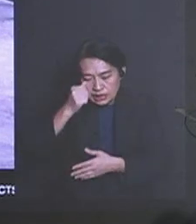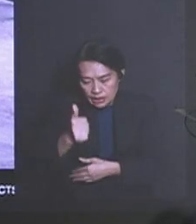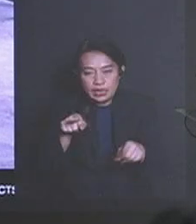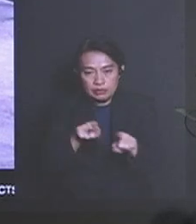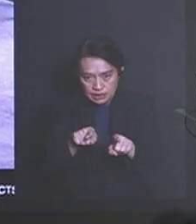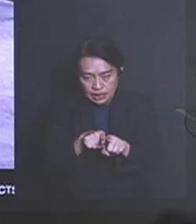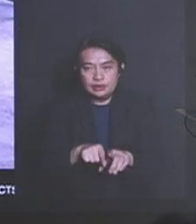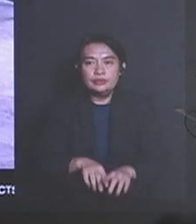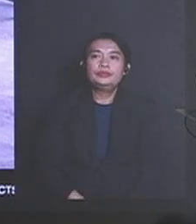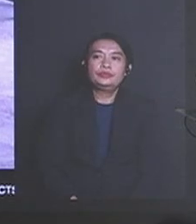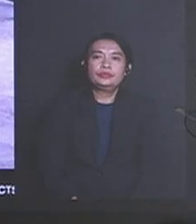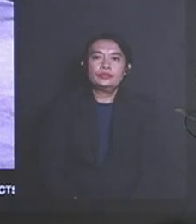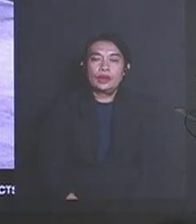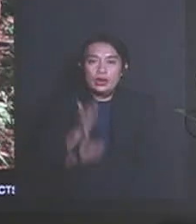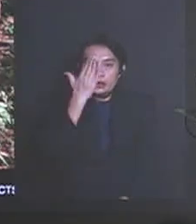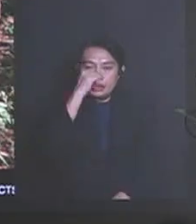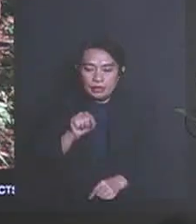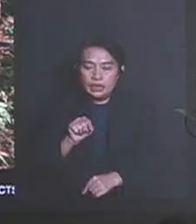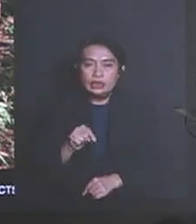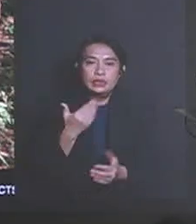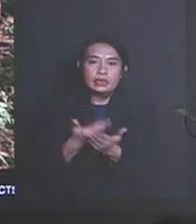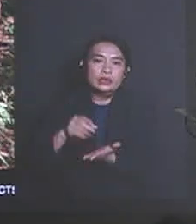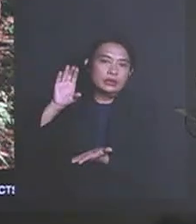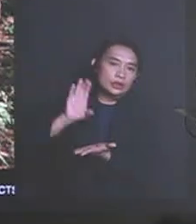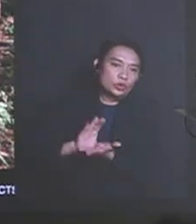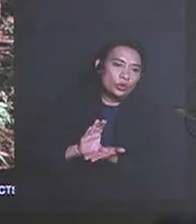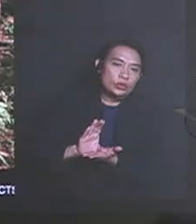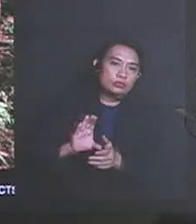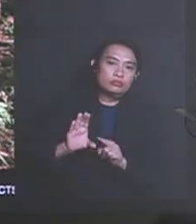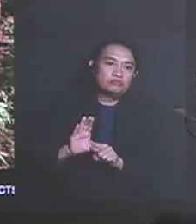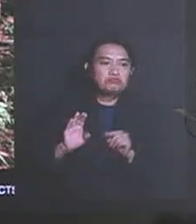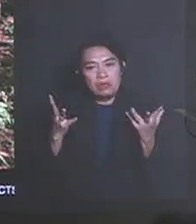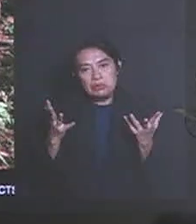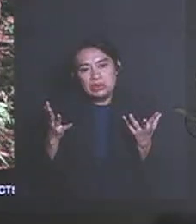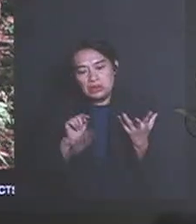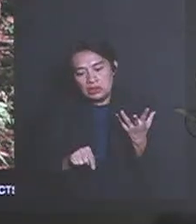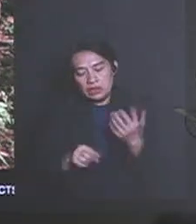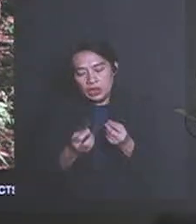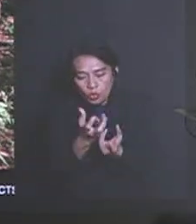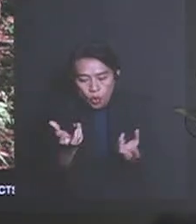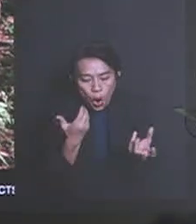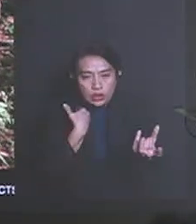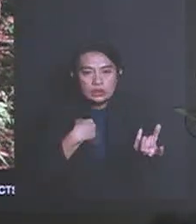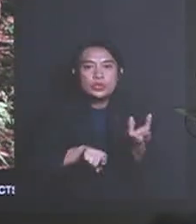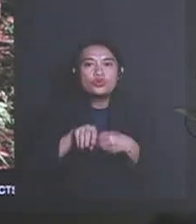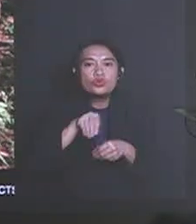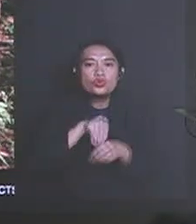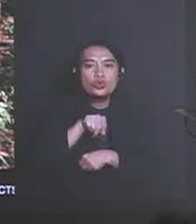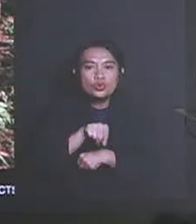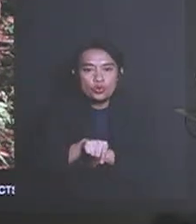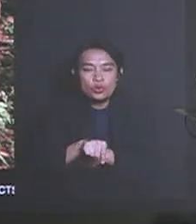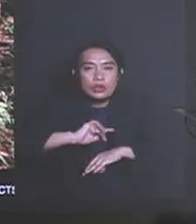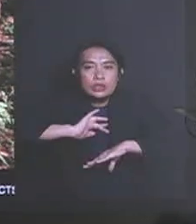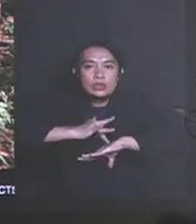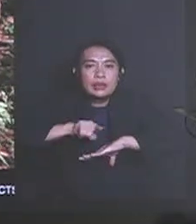of the thing that we already have. And that is the beautiful nature of the site. We then